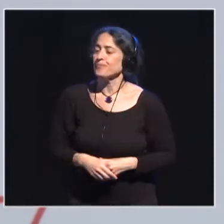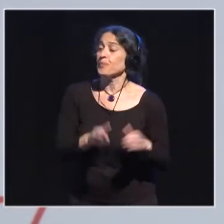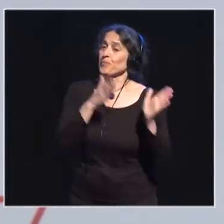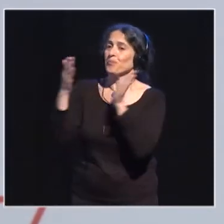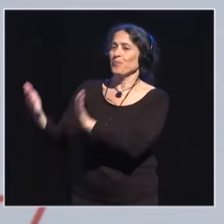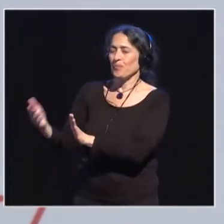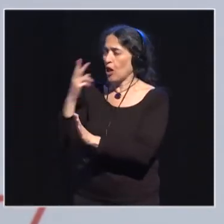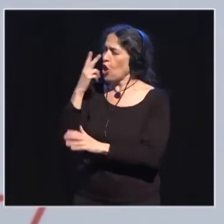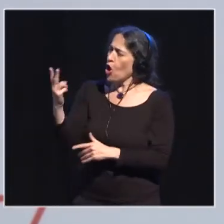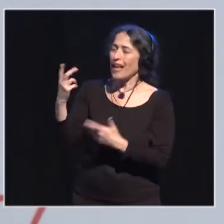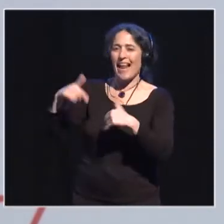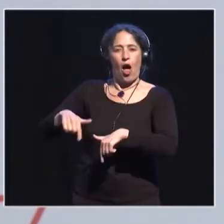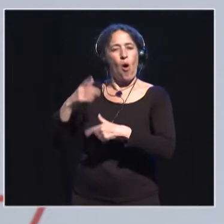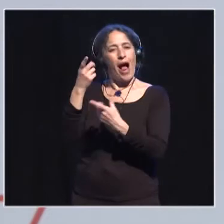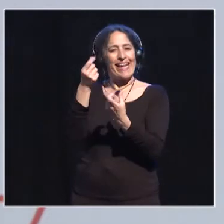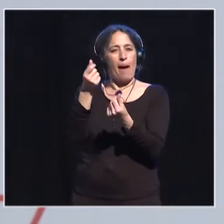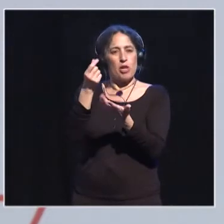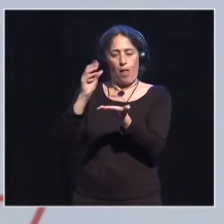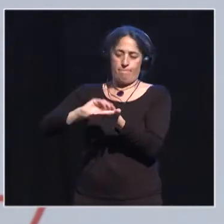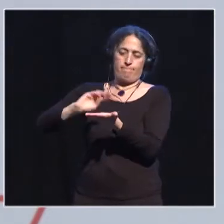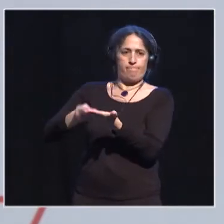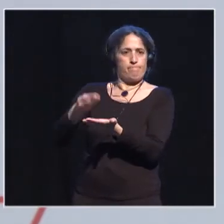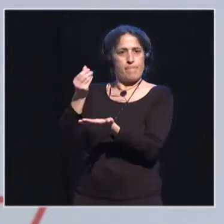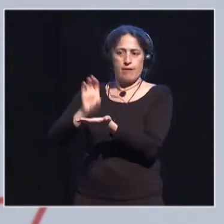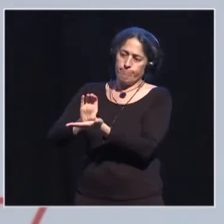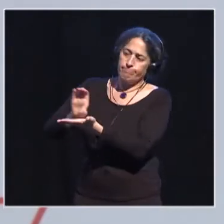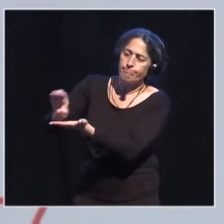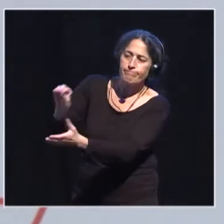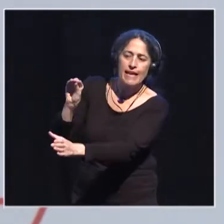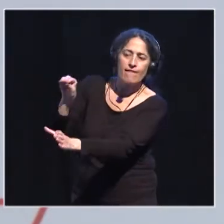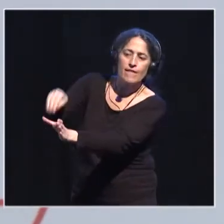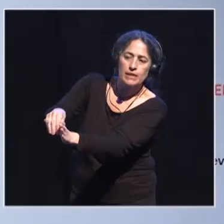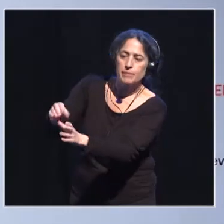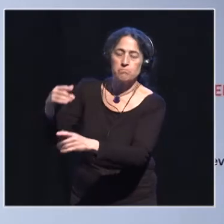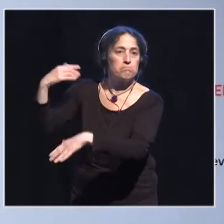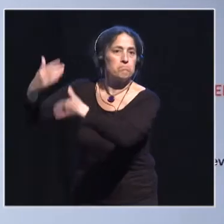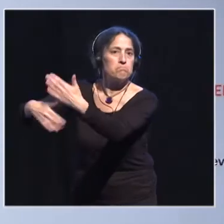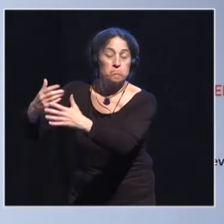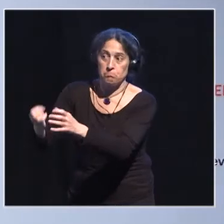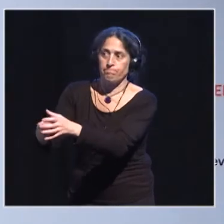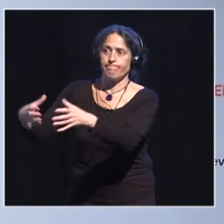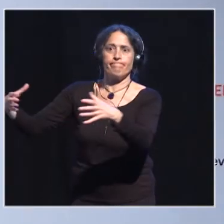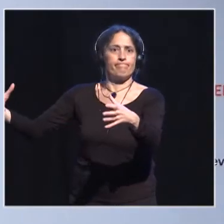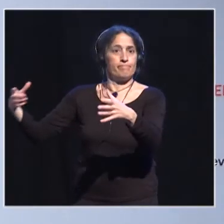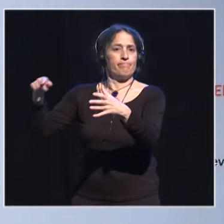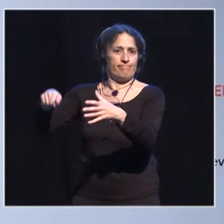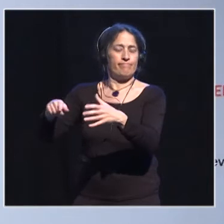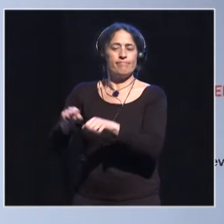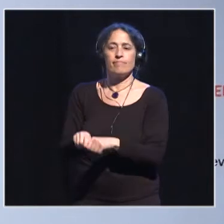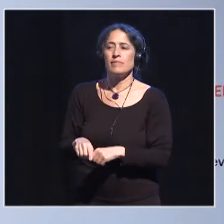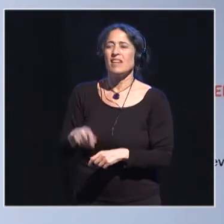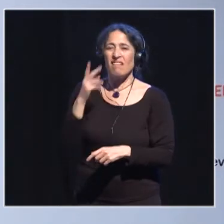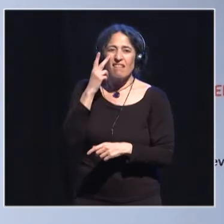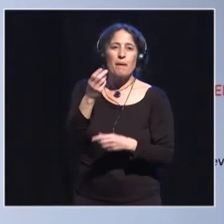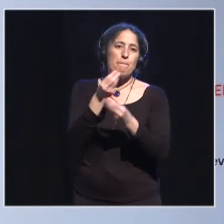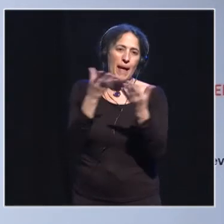capital. For ICT and in any other aspect of innovation in our societies, we need all kinds